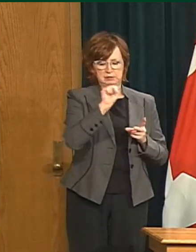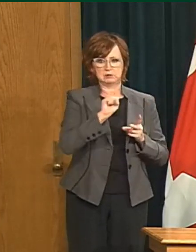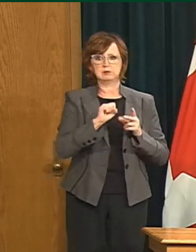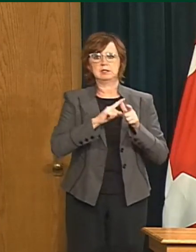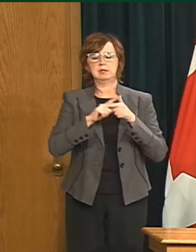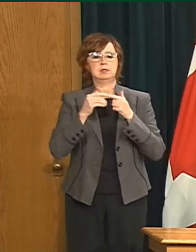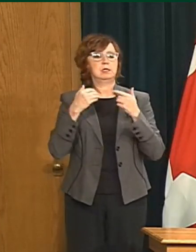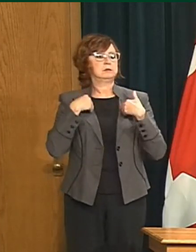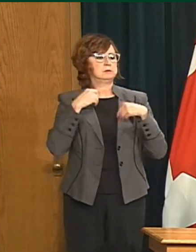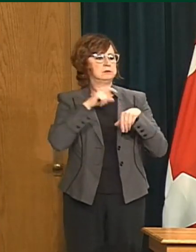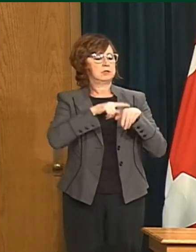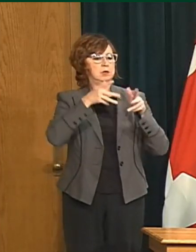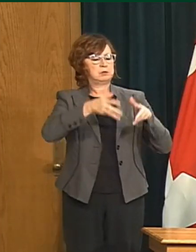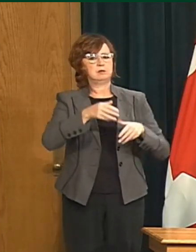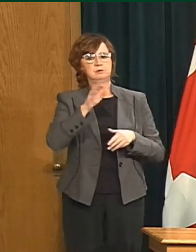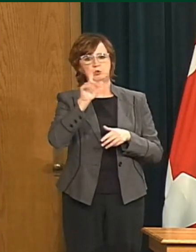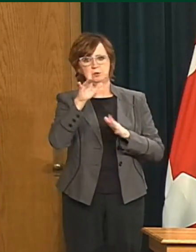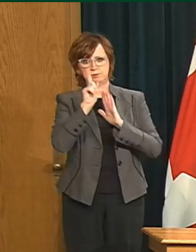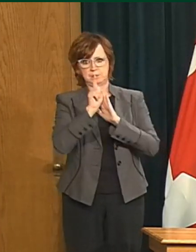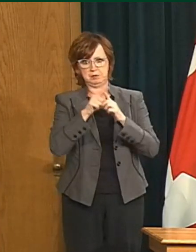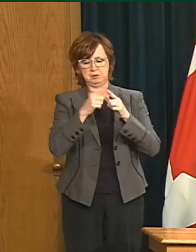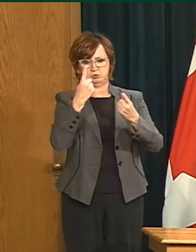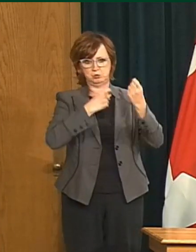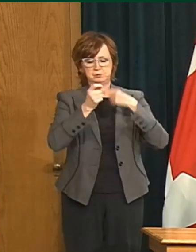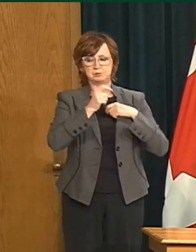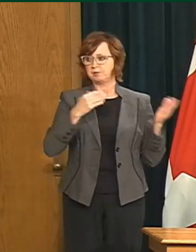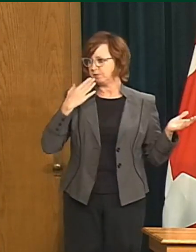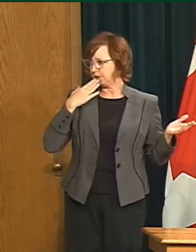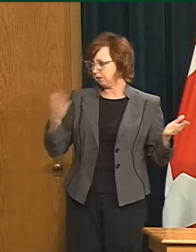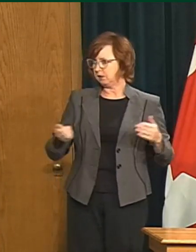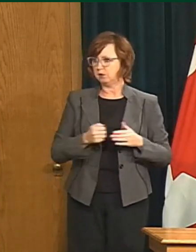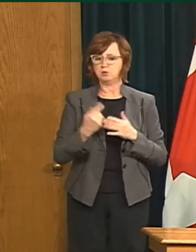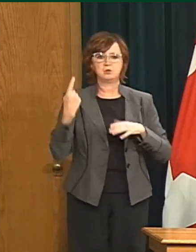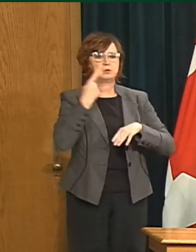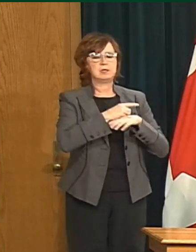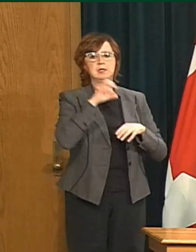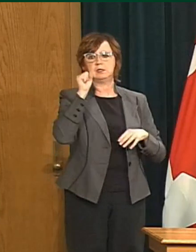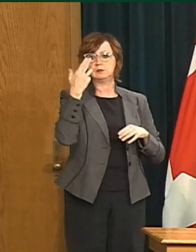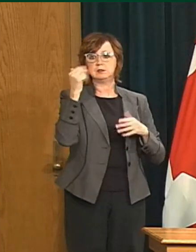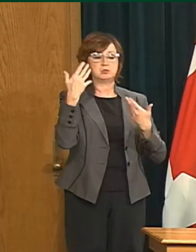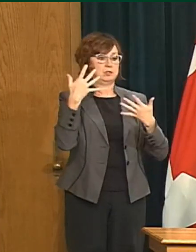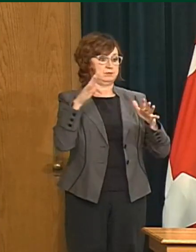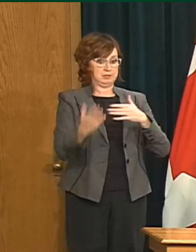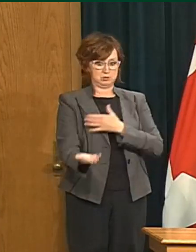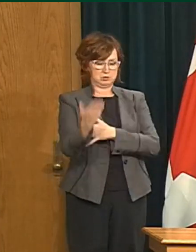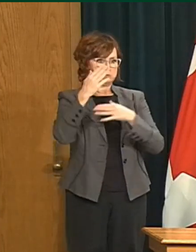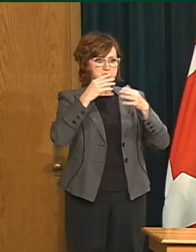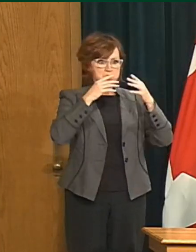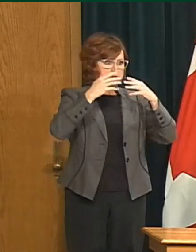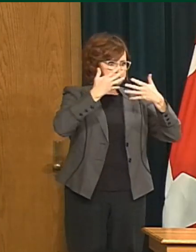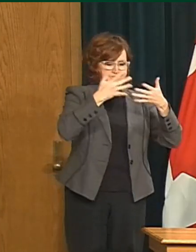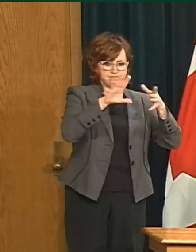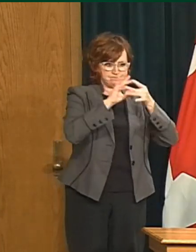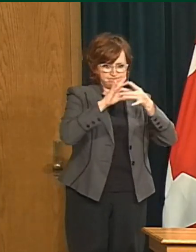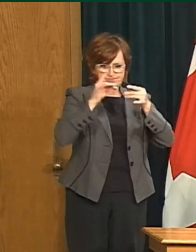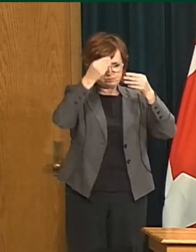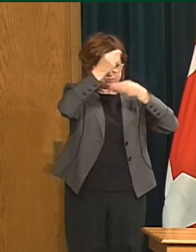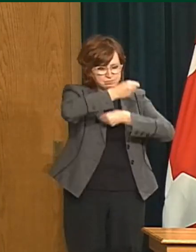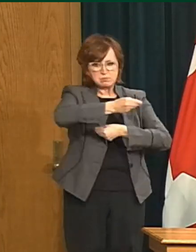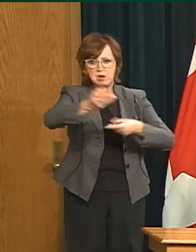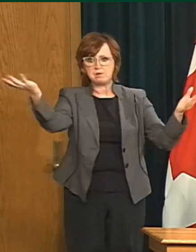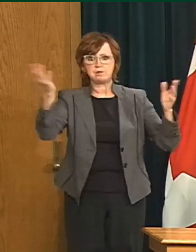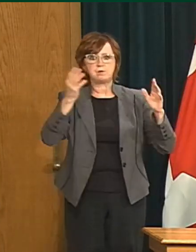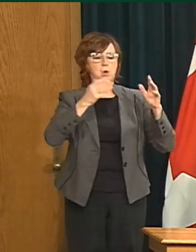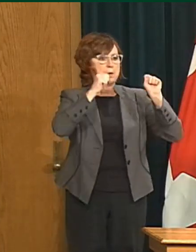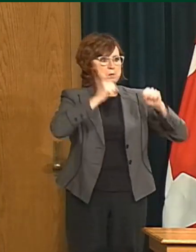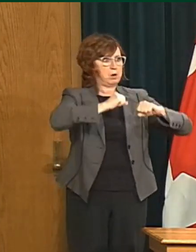everyone. And earlier today, the Saskatchewan Health Authority released the projections they have prepared and are using to plan for a